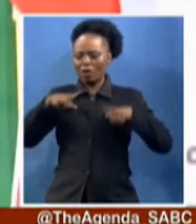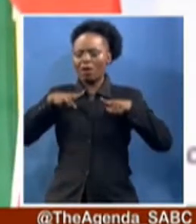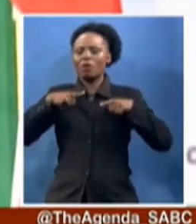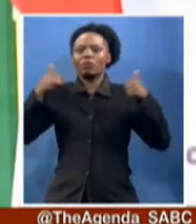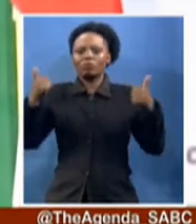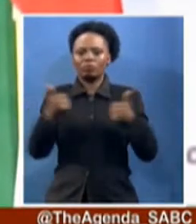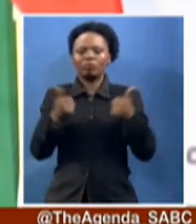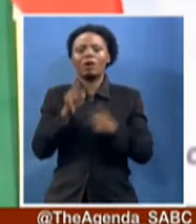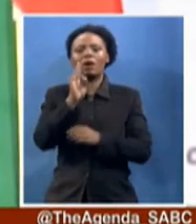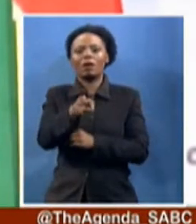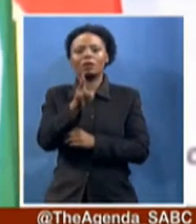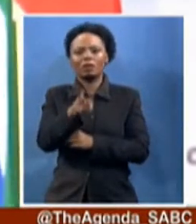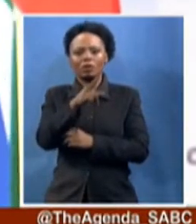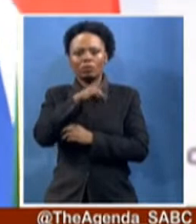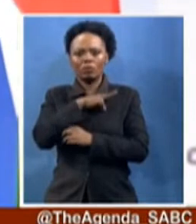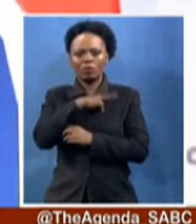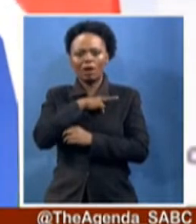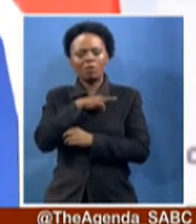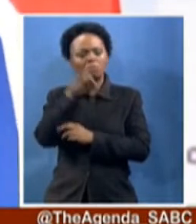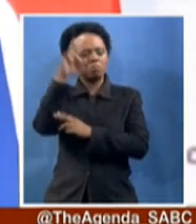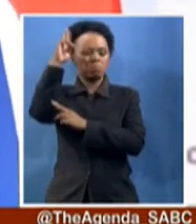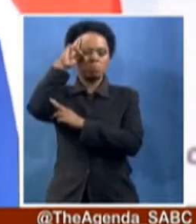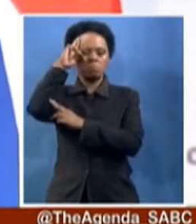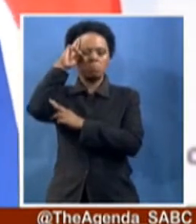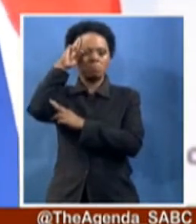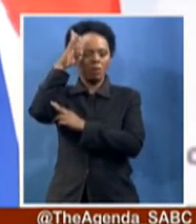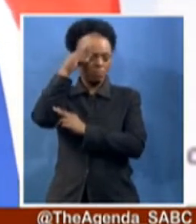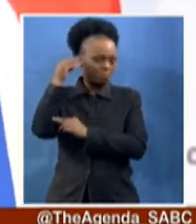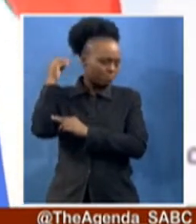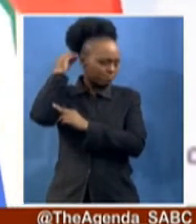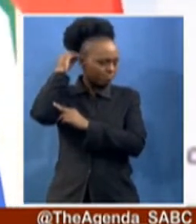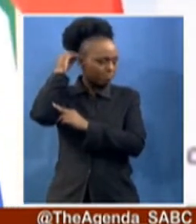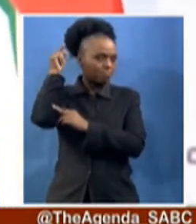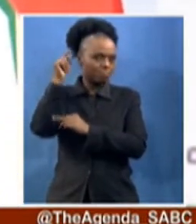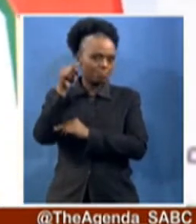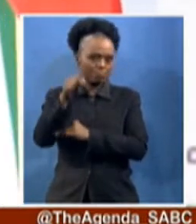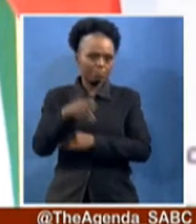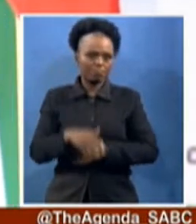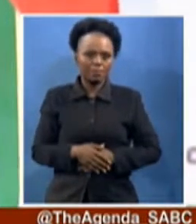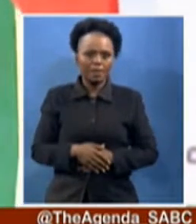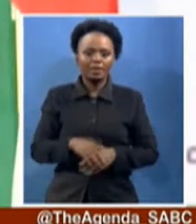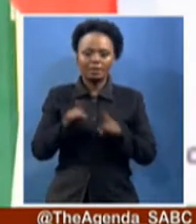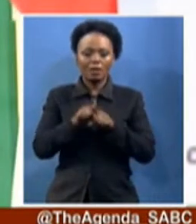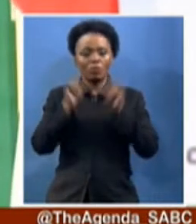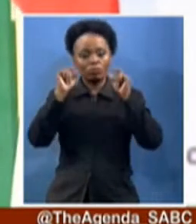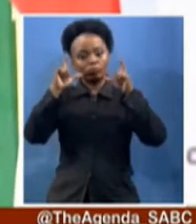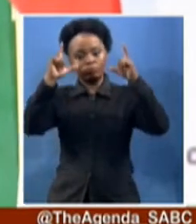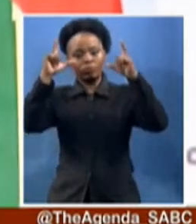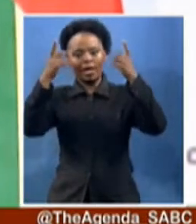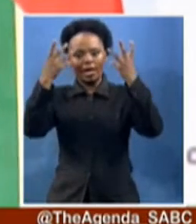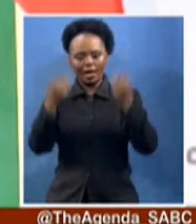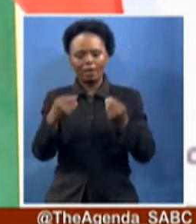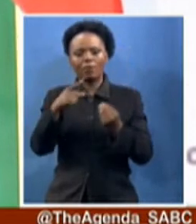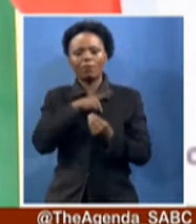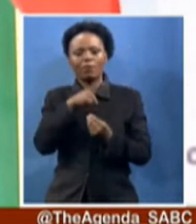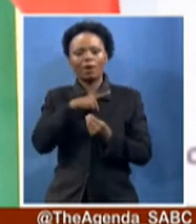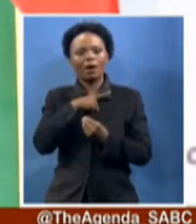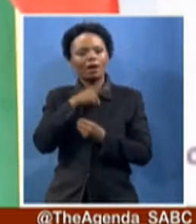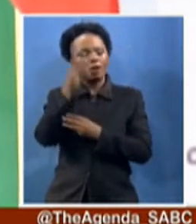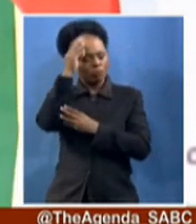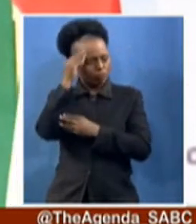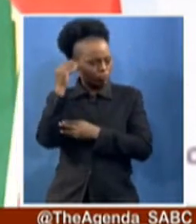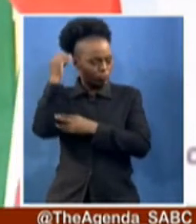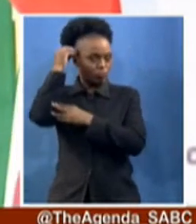and consciousness. It is also our way of memorializing her and making a